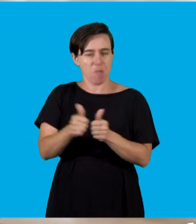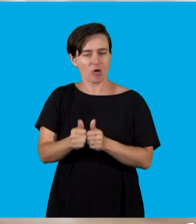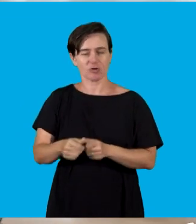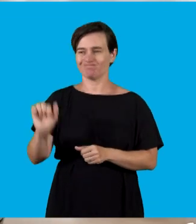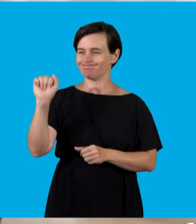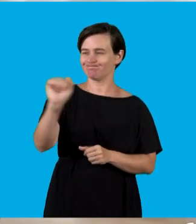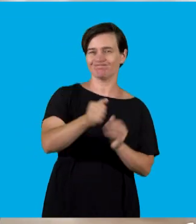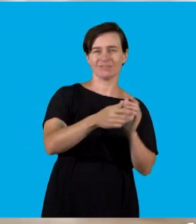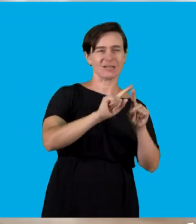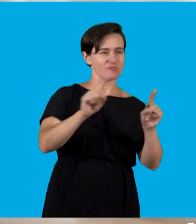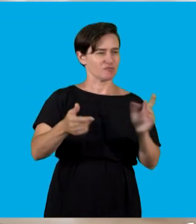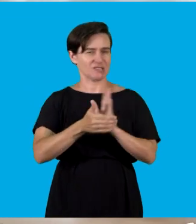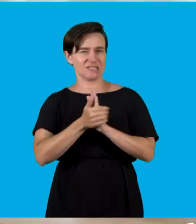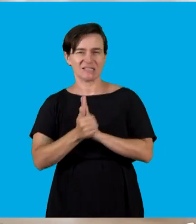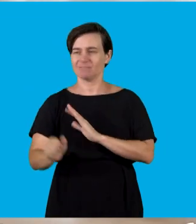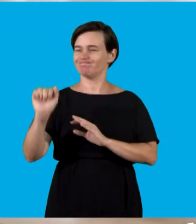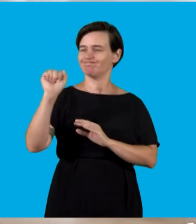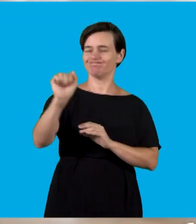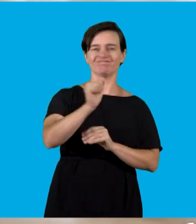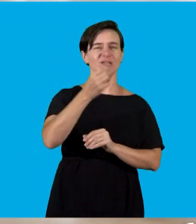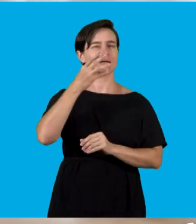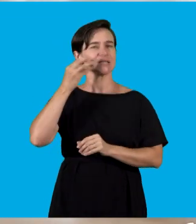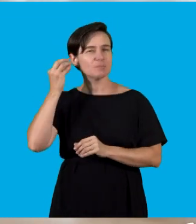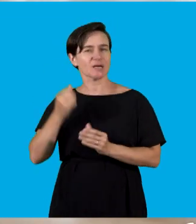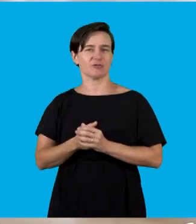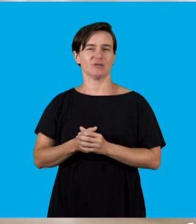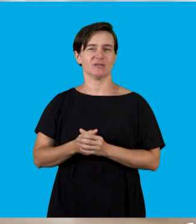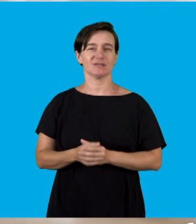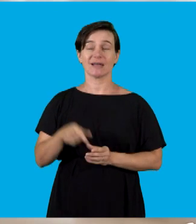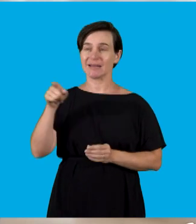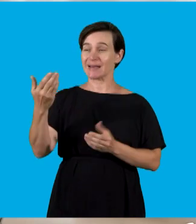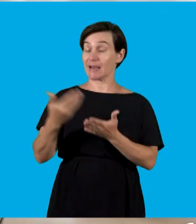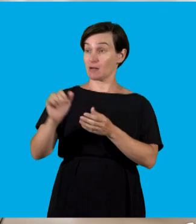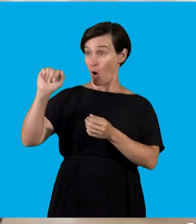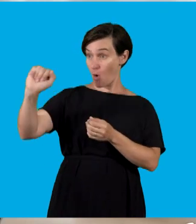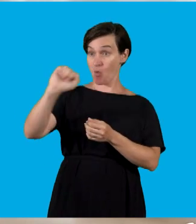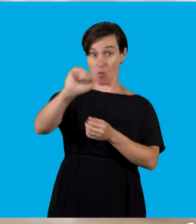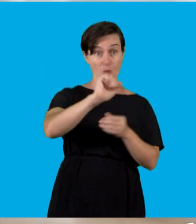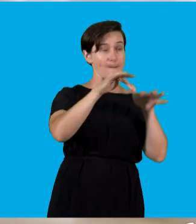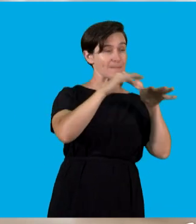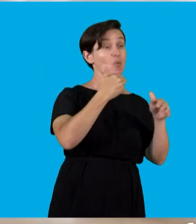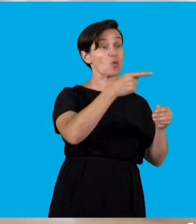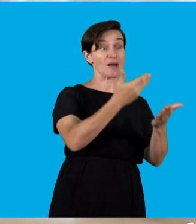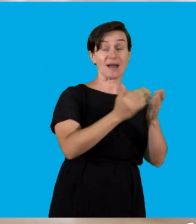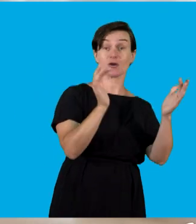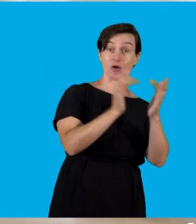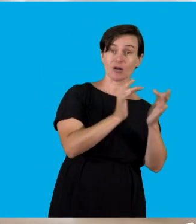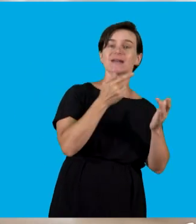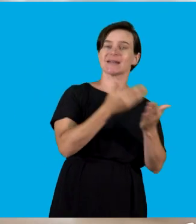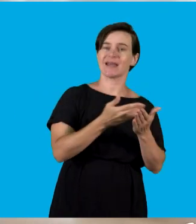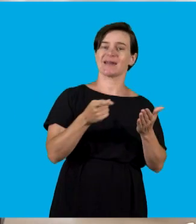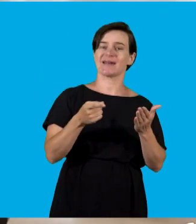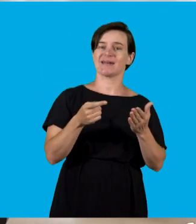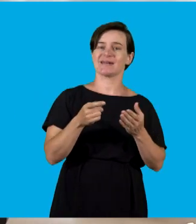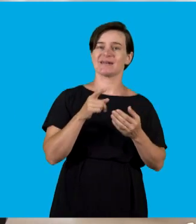can bring their skills, they can bring their experience, and also come with their business contacts that are going to assist the partnership to